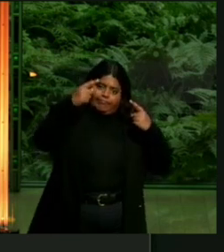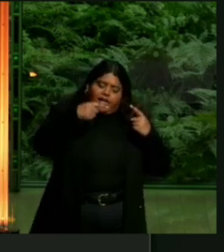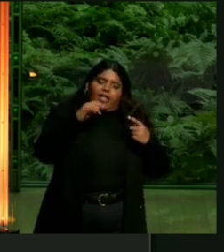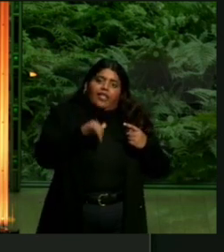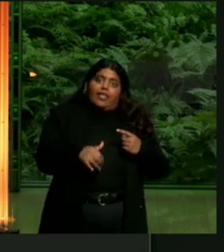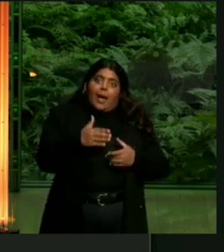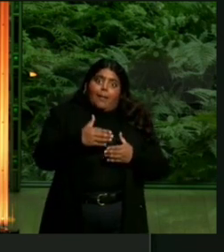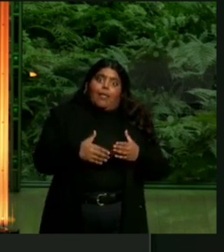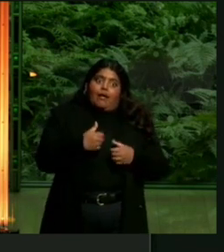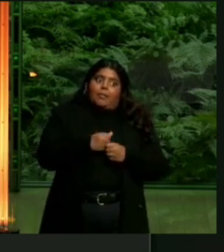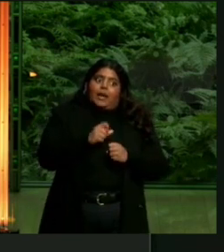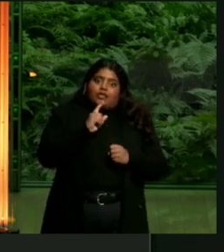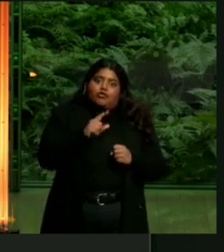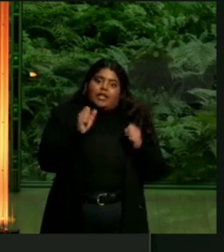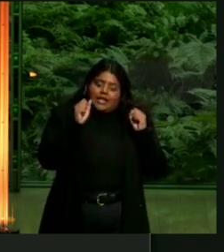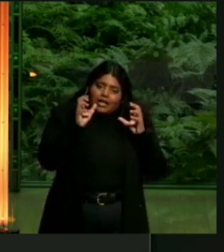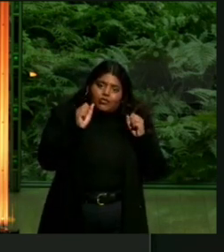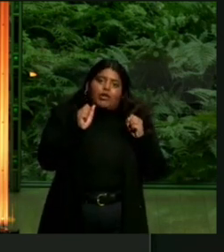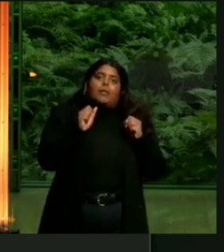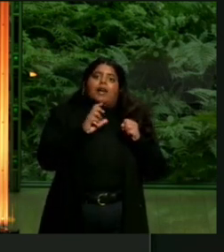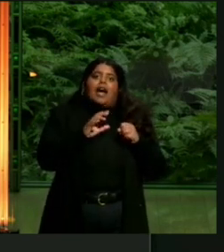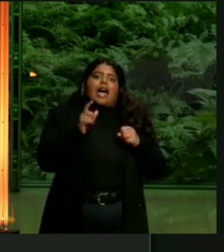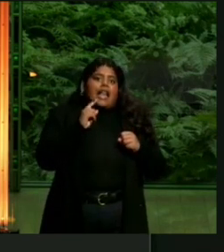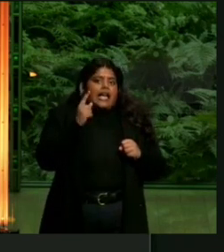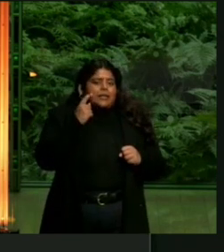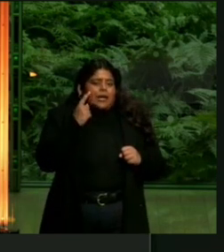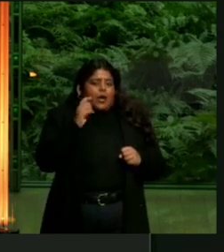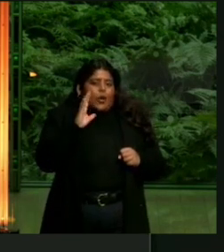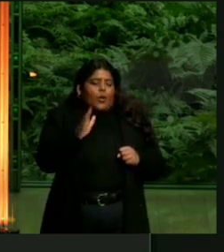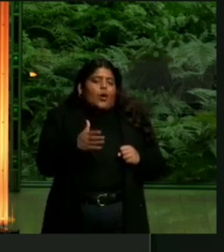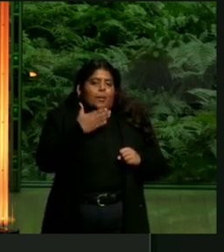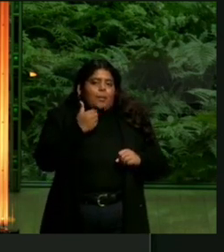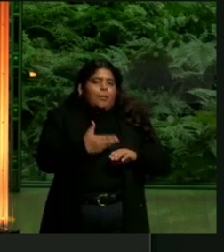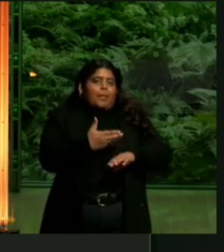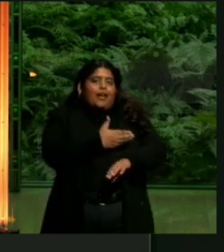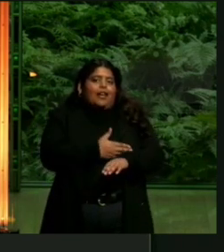it pretty incredible, and I suspect this is only going to get better over time.